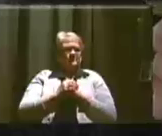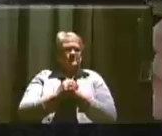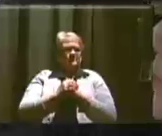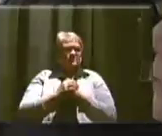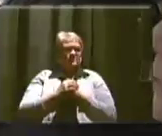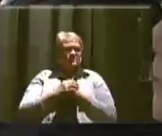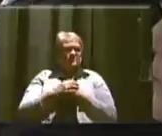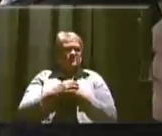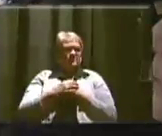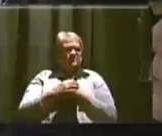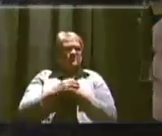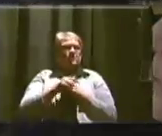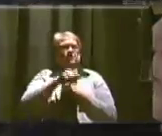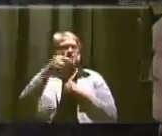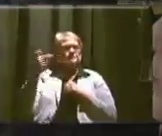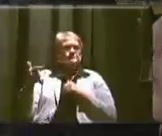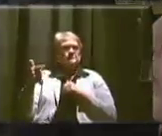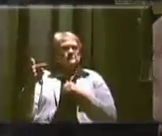over to Steph.